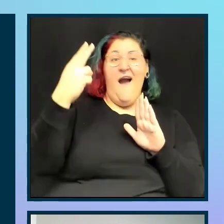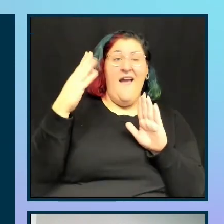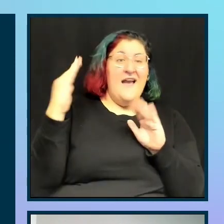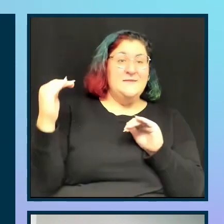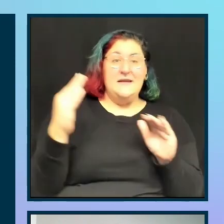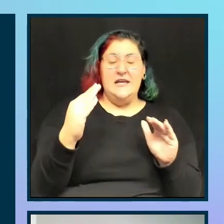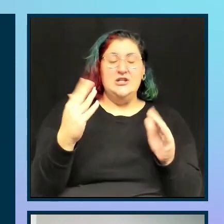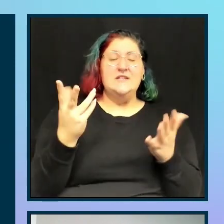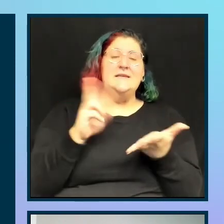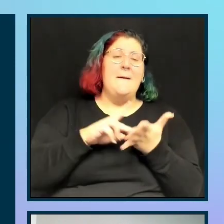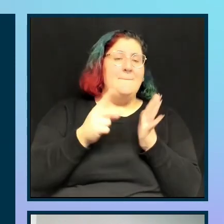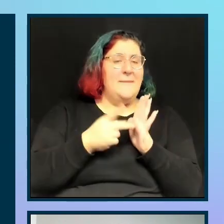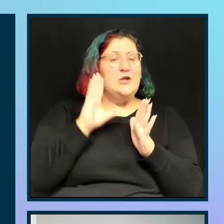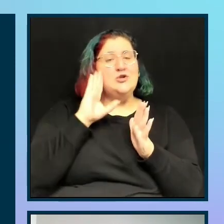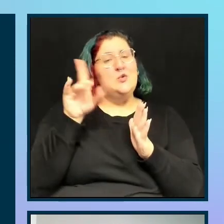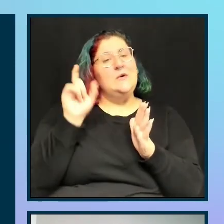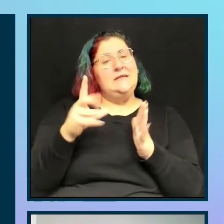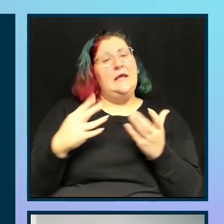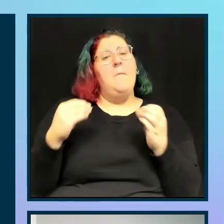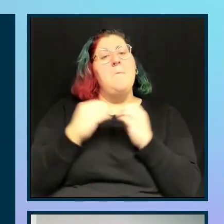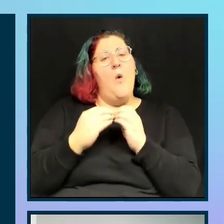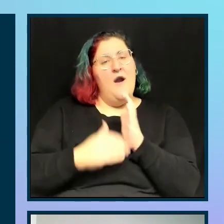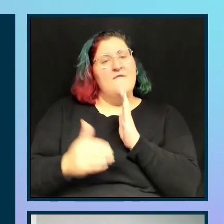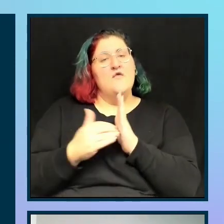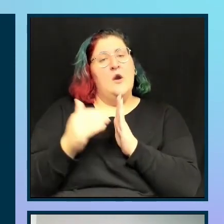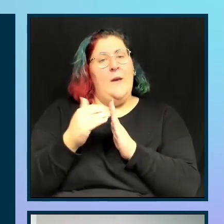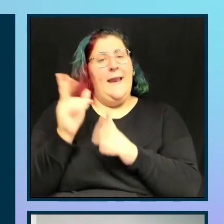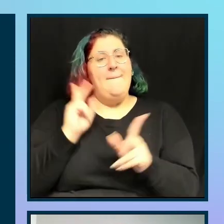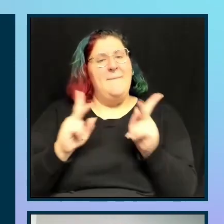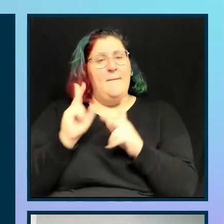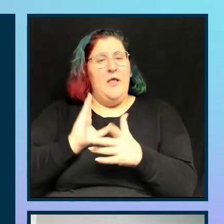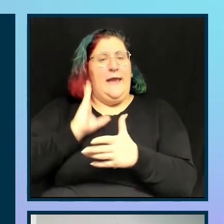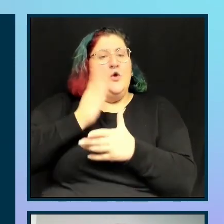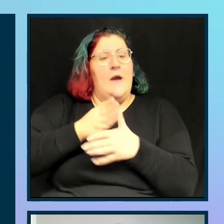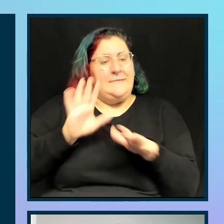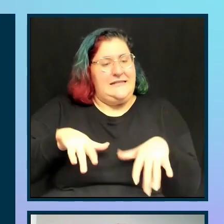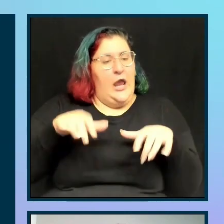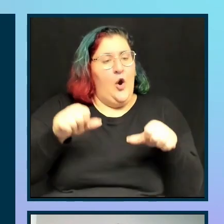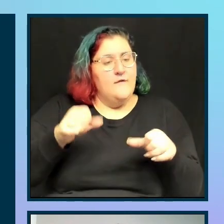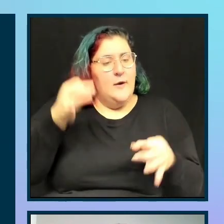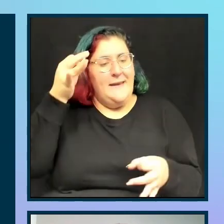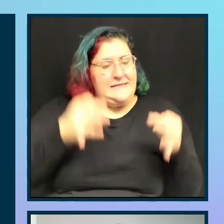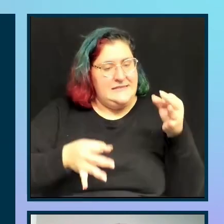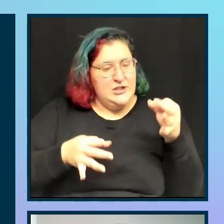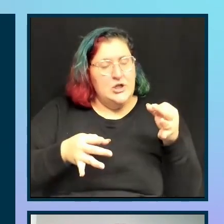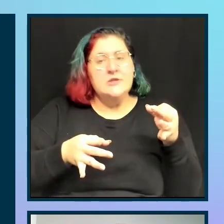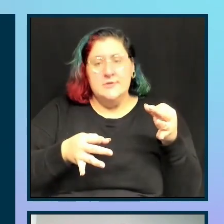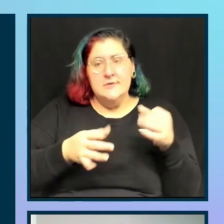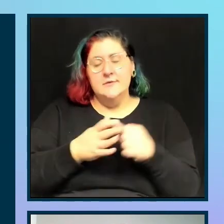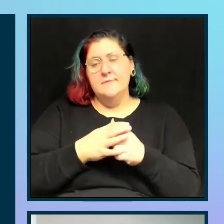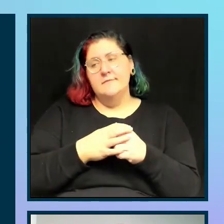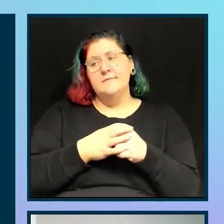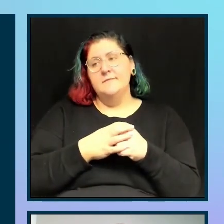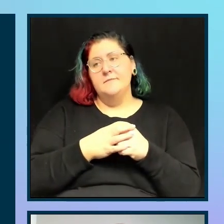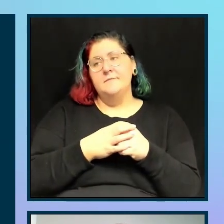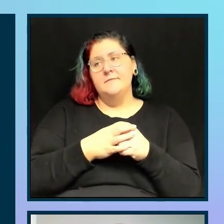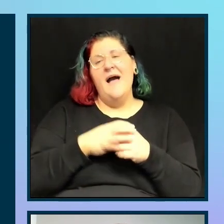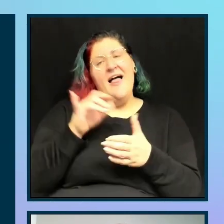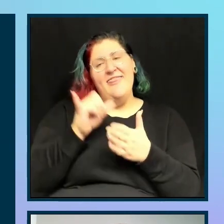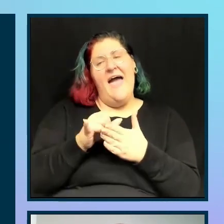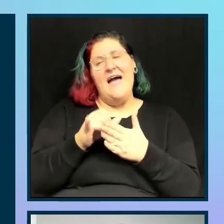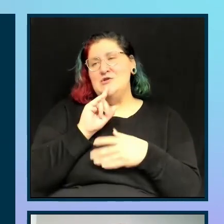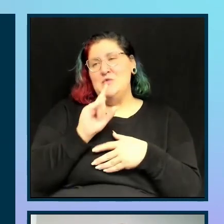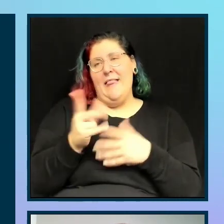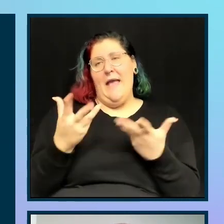more frequently you need to be able to put in people to make final decisions associated with that. It's a conservative kind of approach if you think